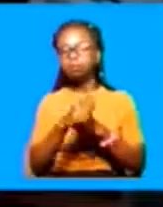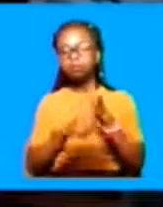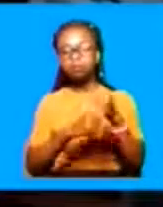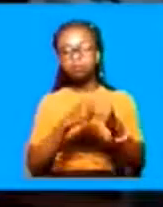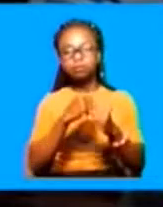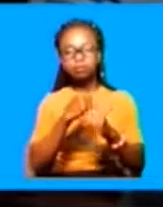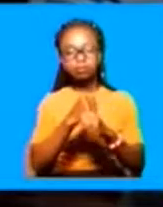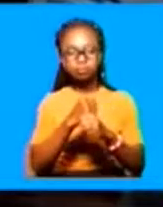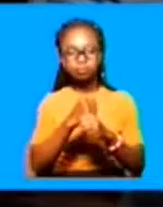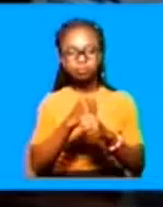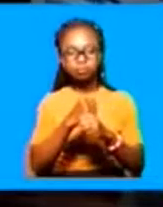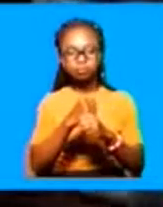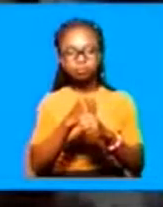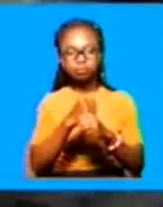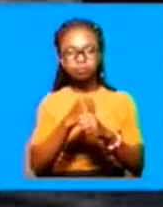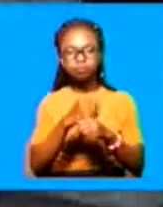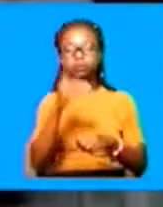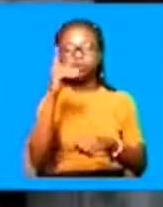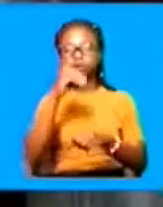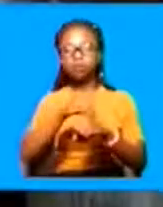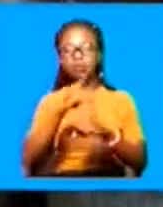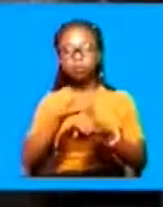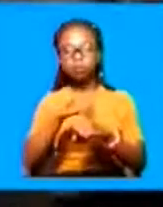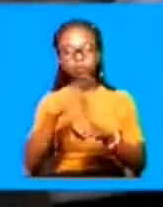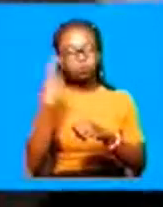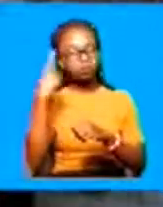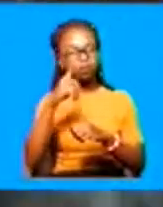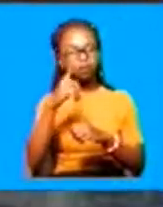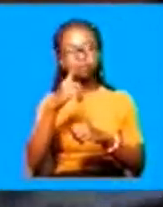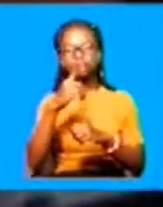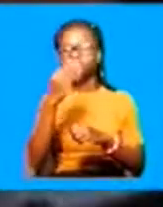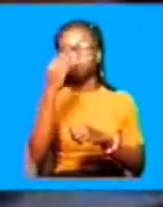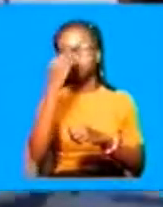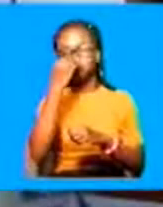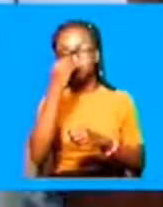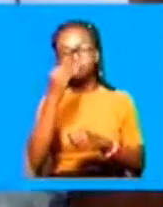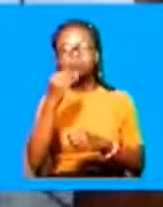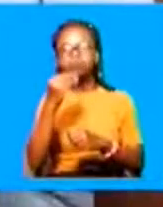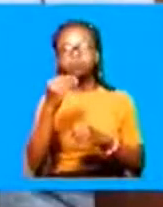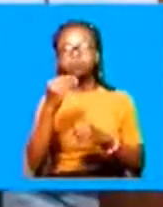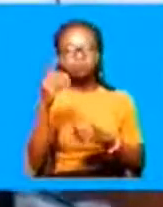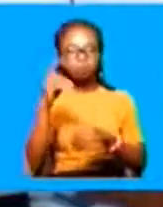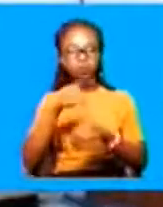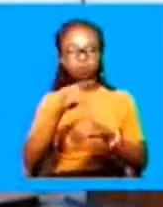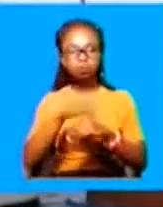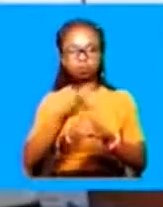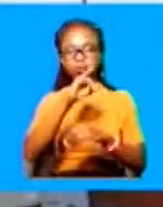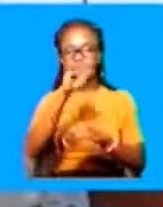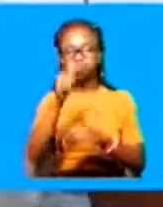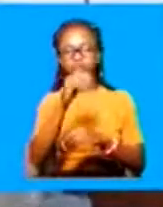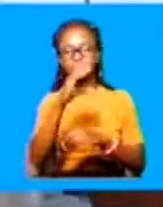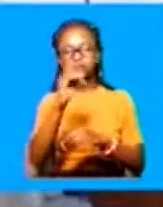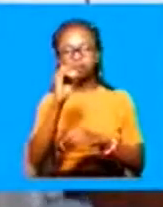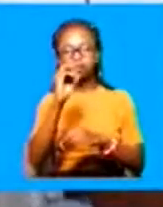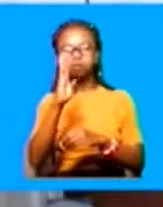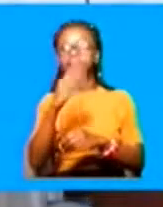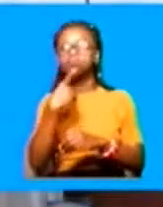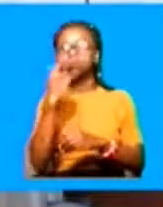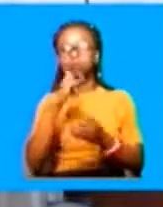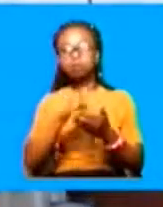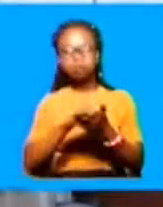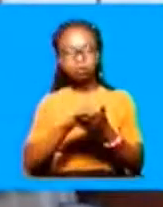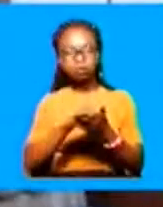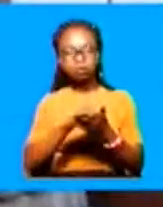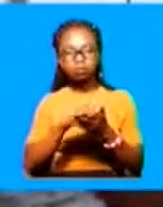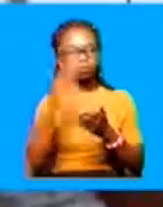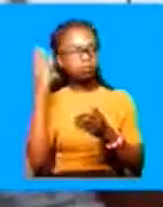Jalony e weche it kod duol kata ear, nose and throat audiology clinician Dr. Jacob Odhiambo wacho ni koso winjo wach